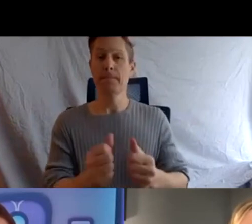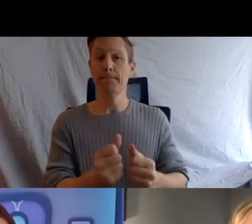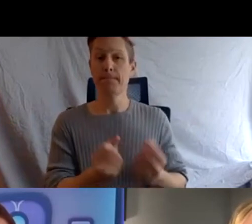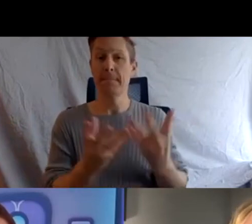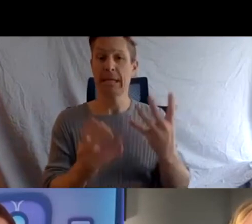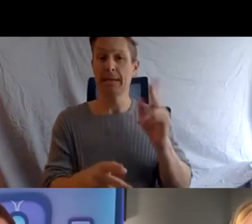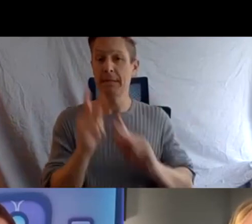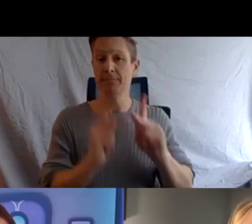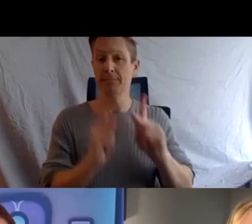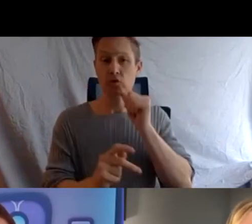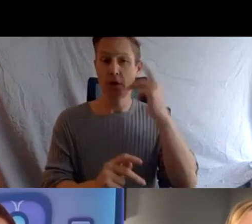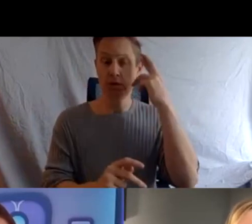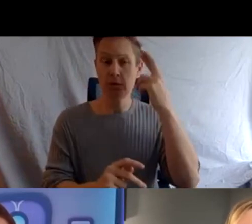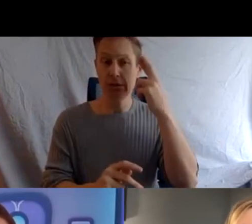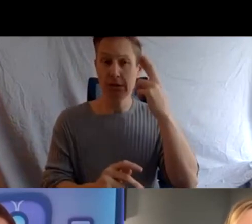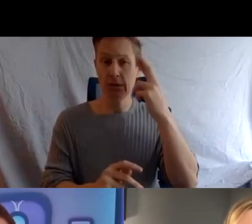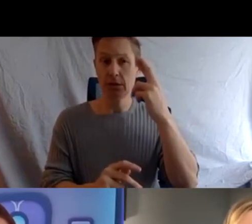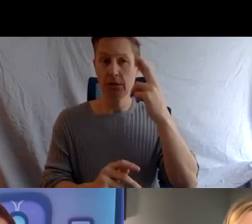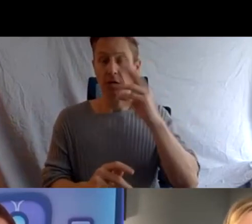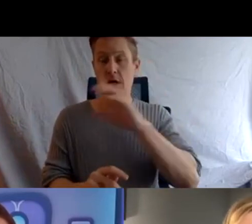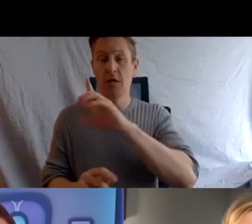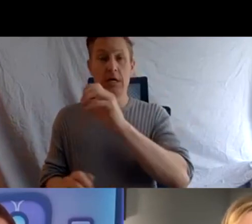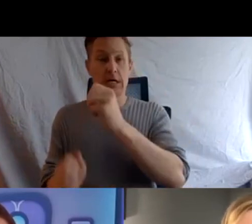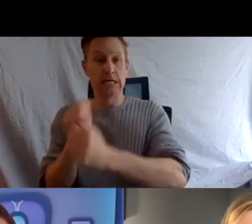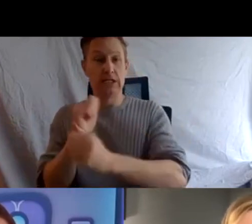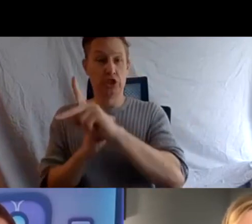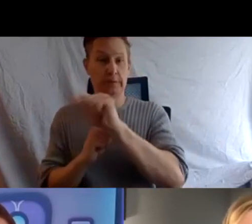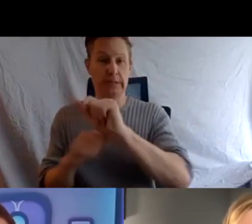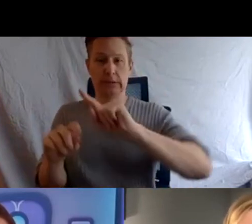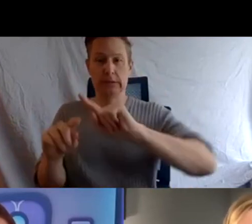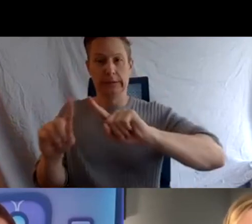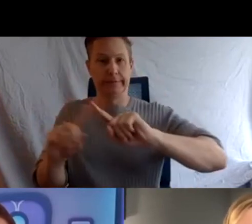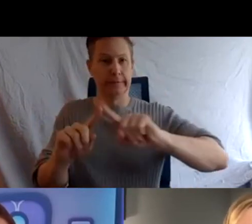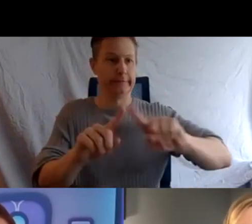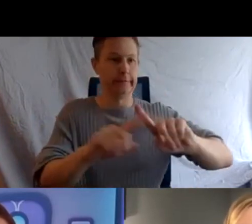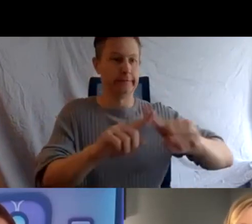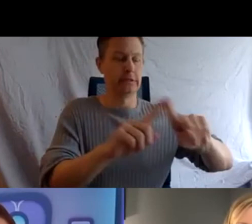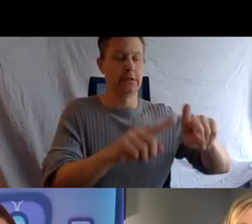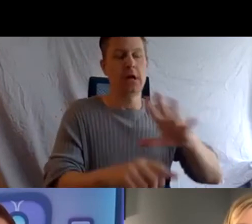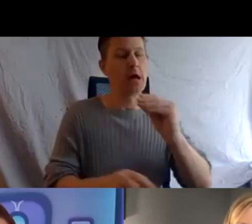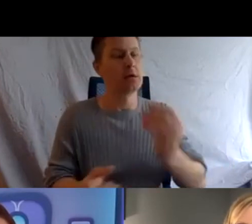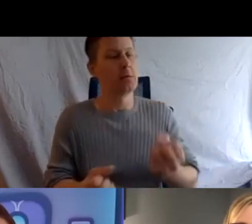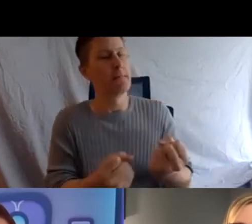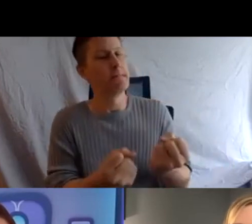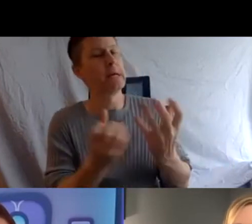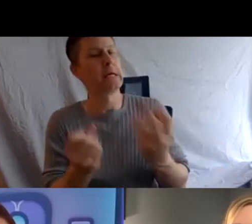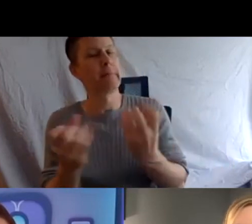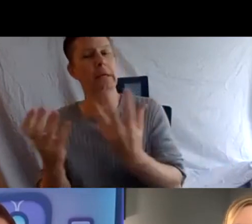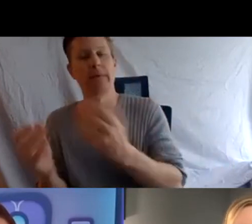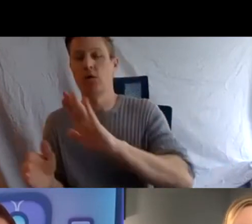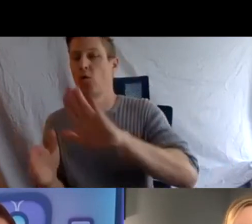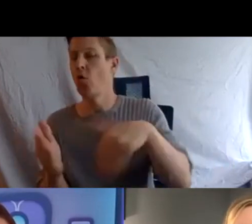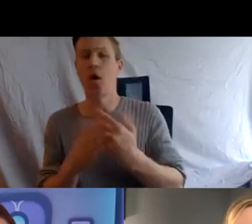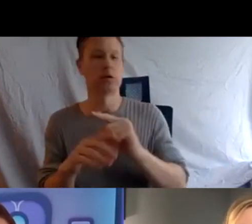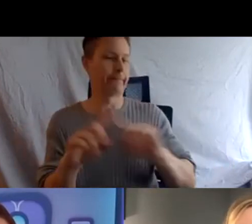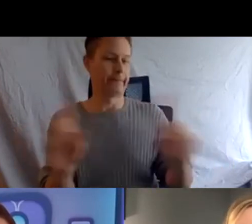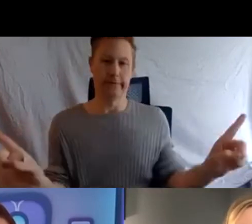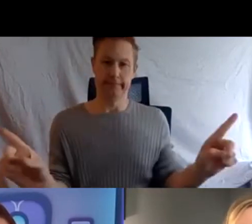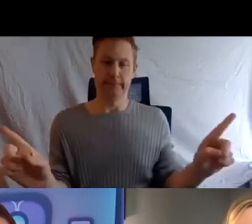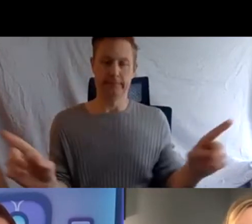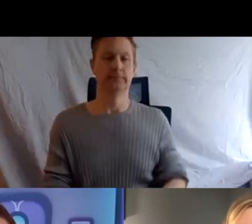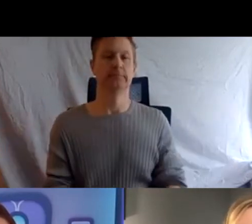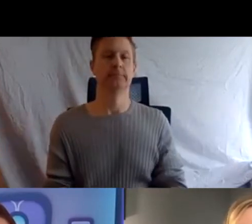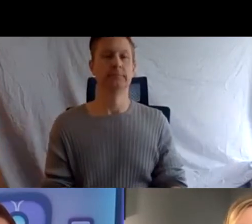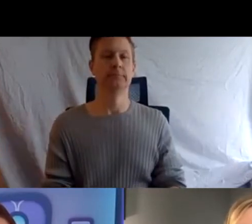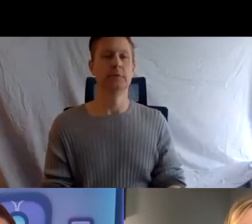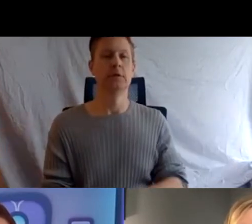that every single disability is so different, and there are so many of them, and we all differ. In particular,